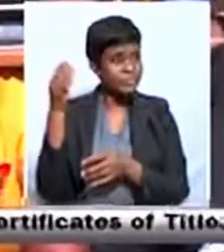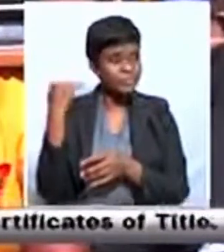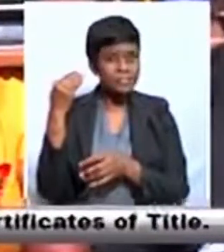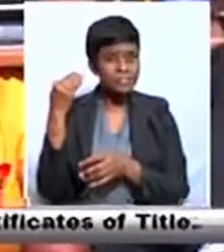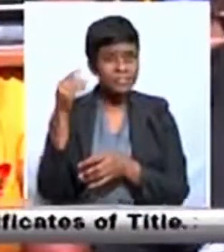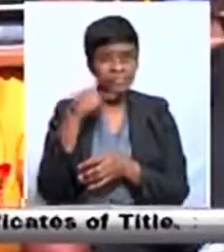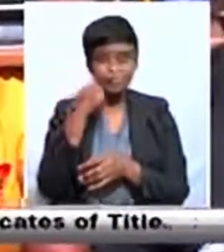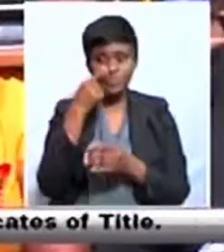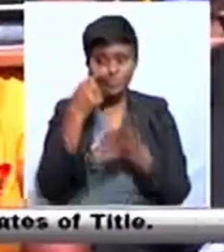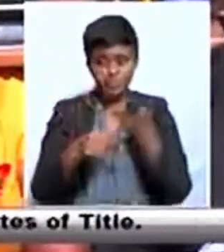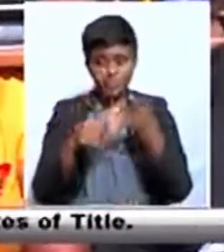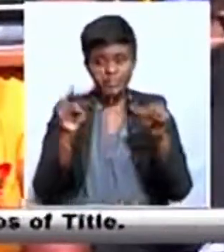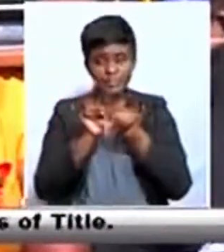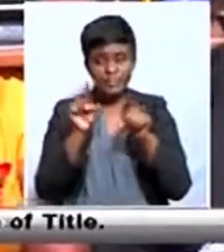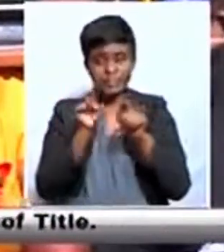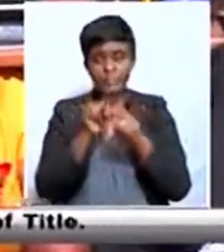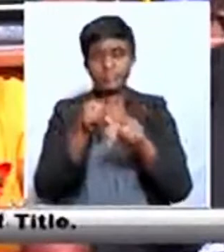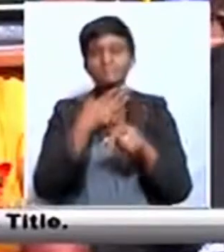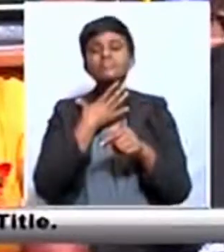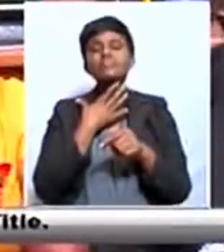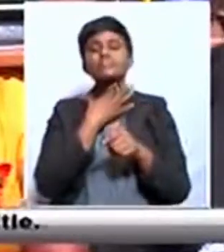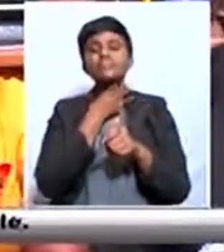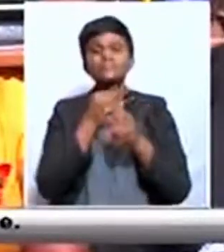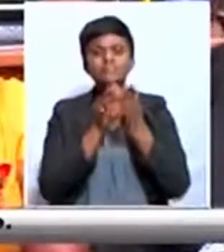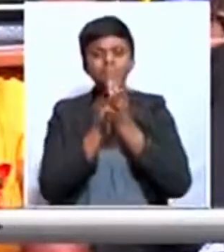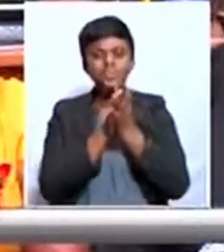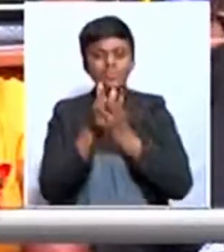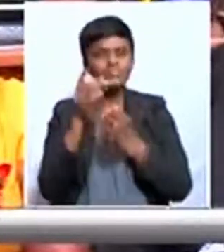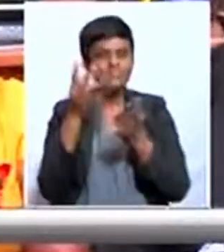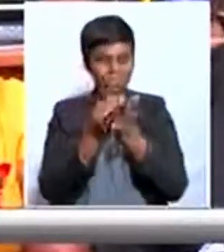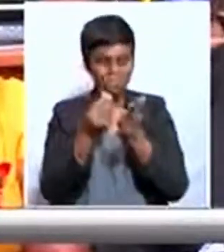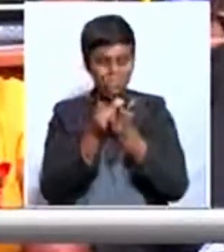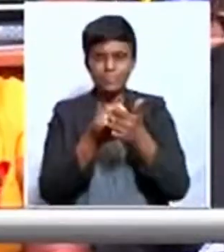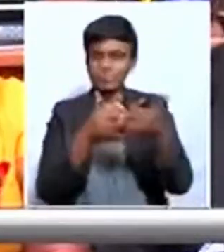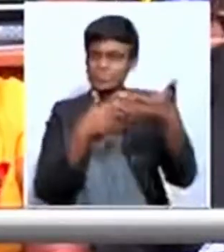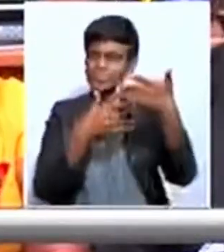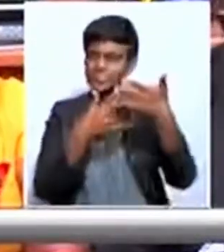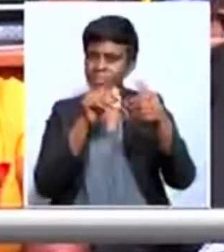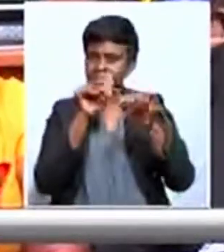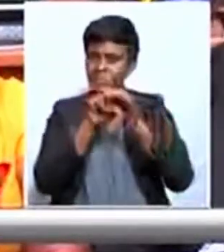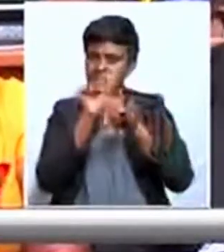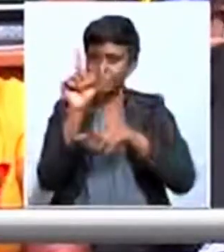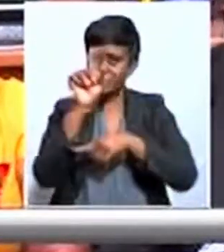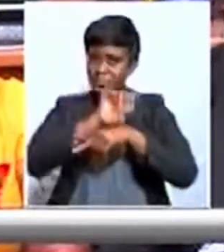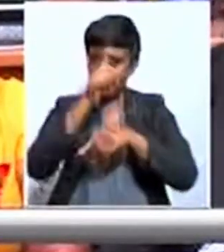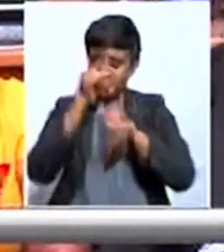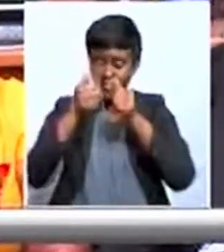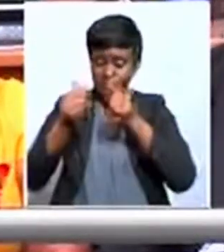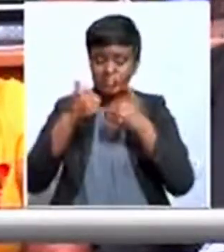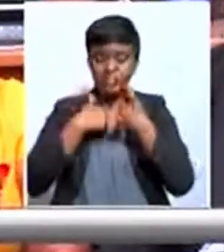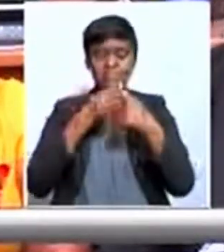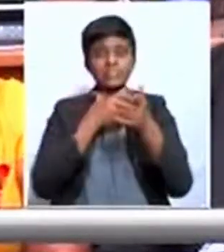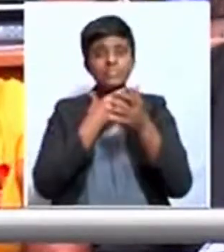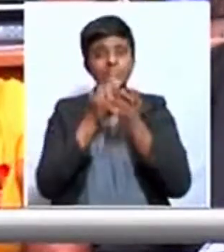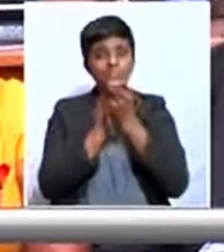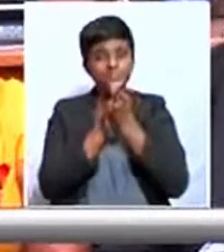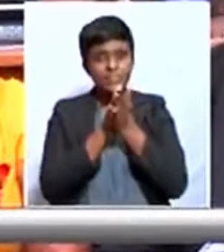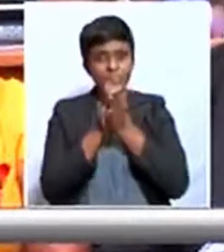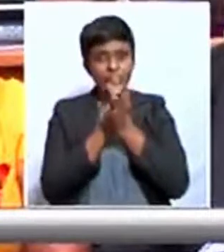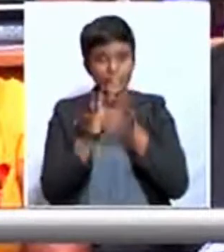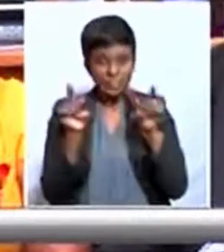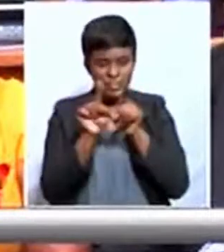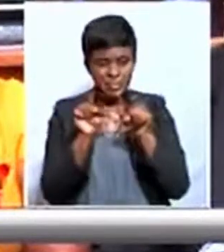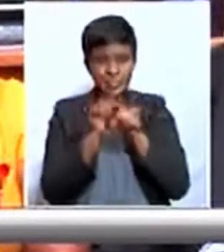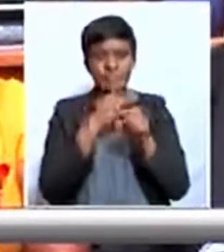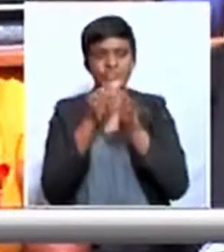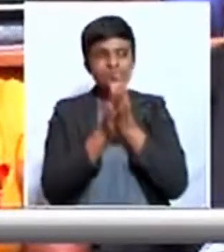who had appetite for money were producing a title deed in a day because they had interest. For anywhere where they did not interest,